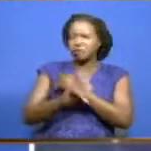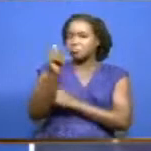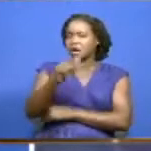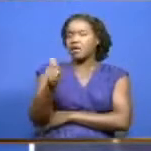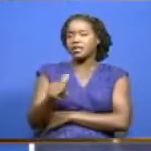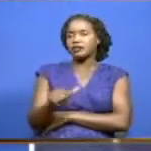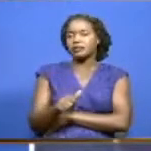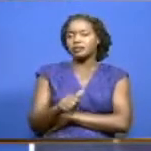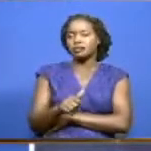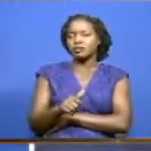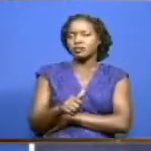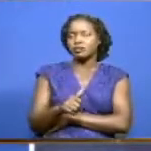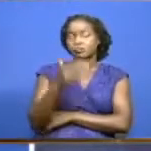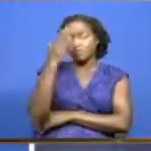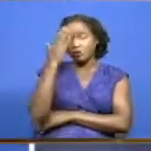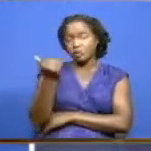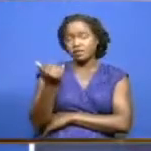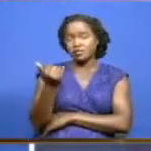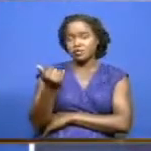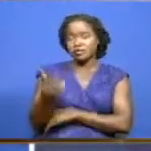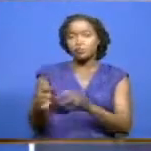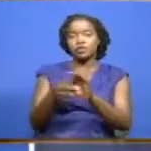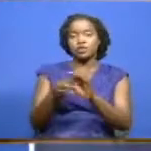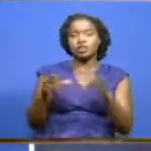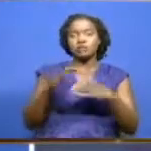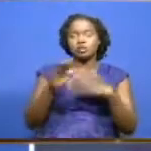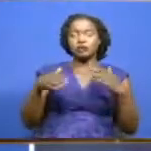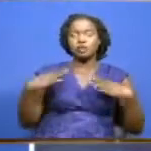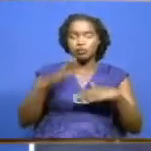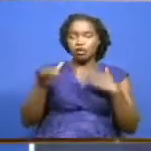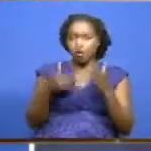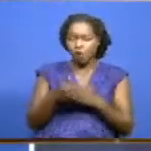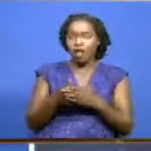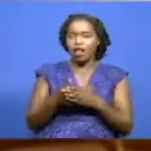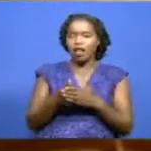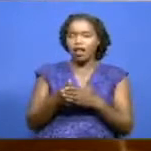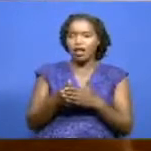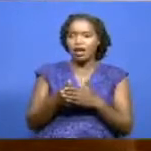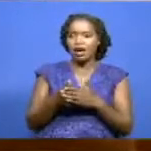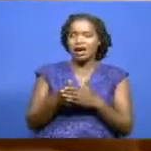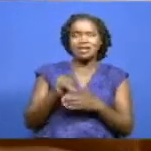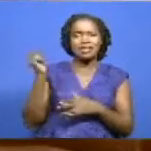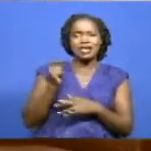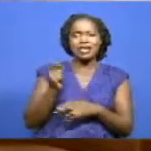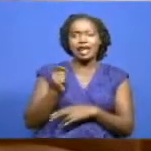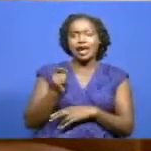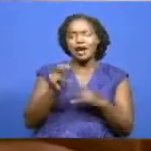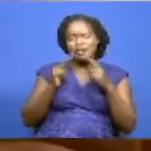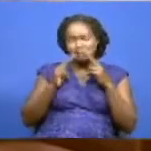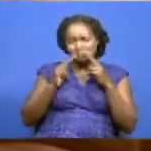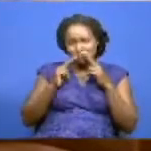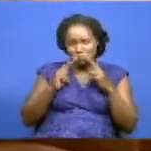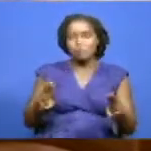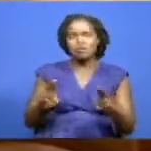because we are in touch with everyone everywhere in the country and the country is quiet, save for